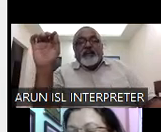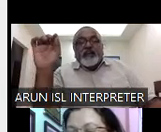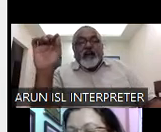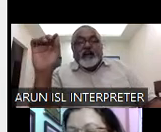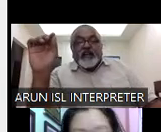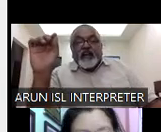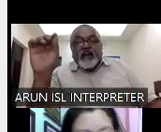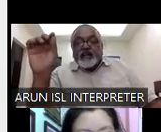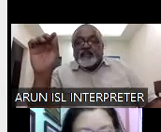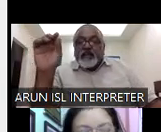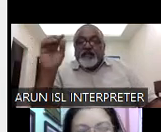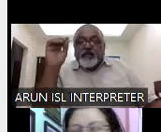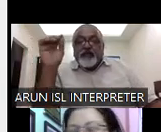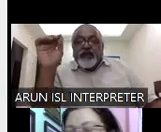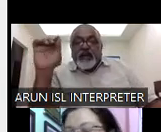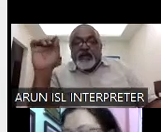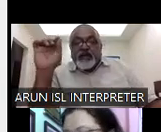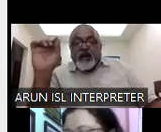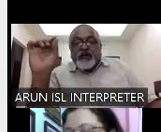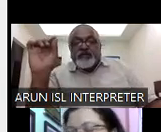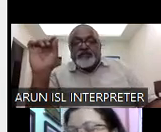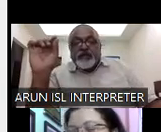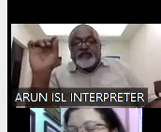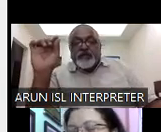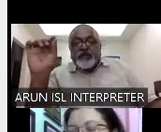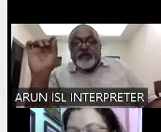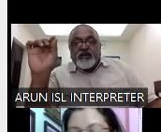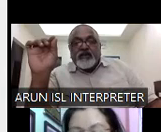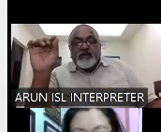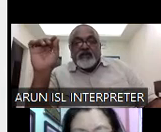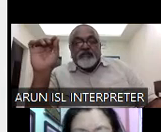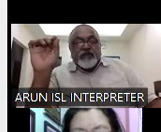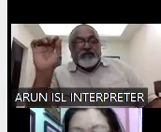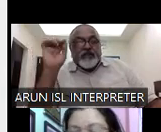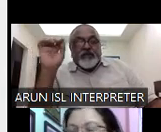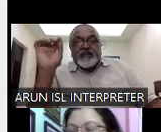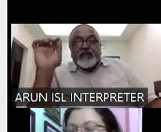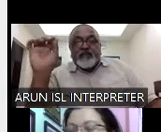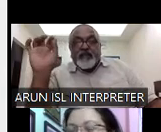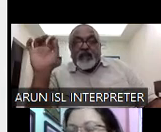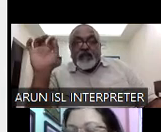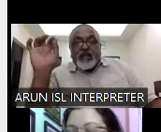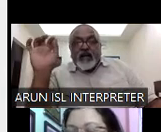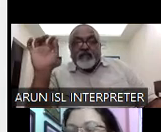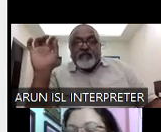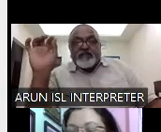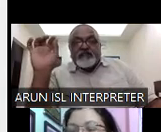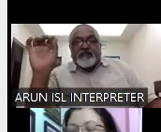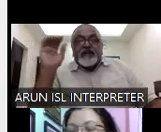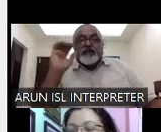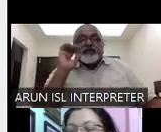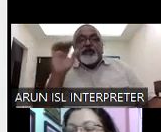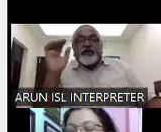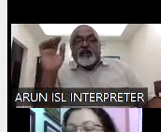sorry. If you could be a little bit louder, if it's possible at all. Okay. Thank you. I'm missing